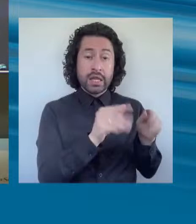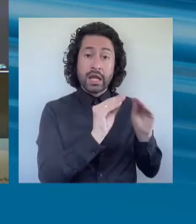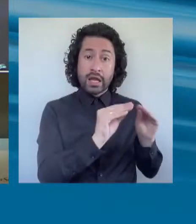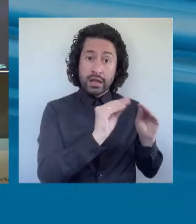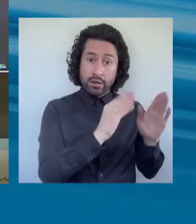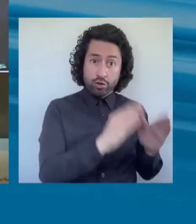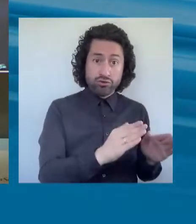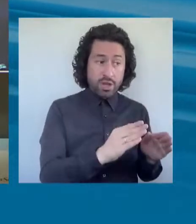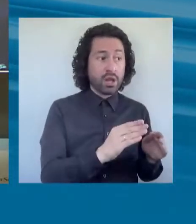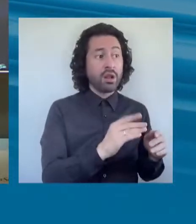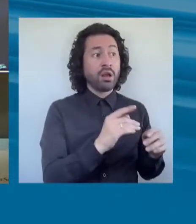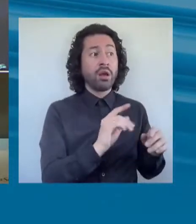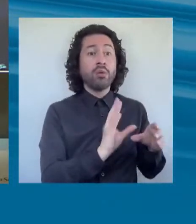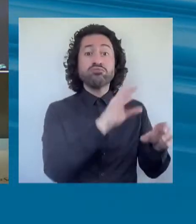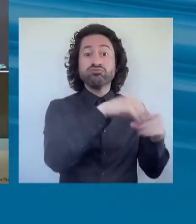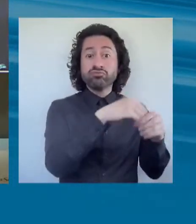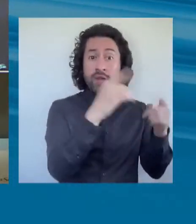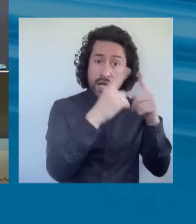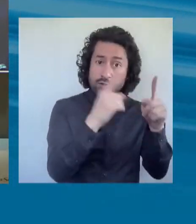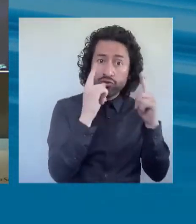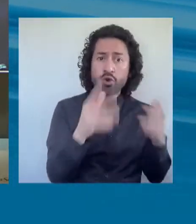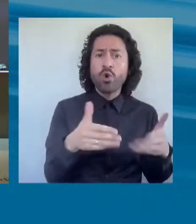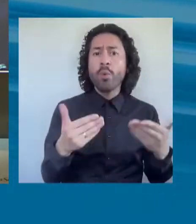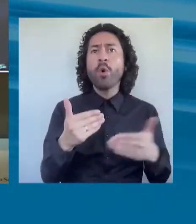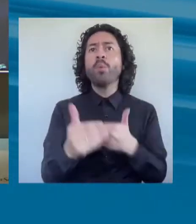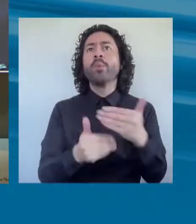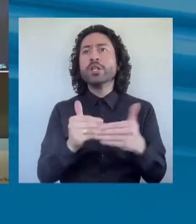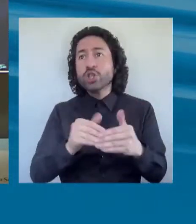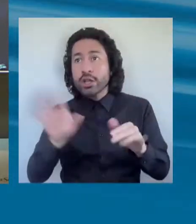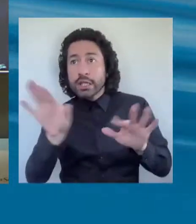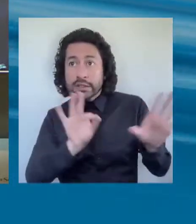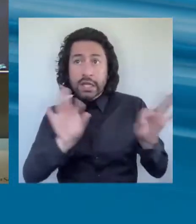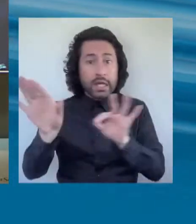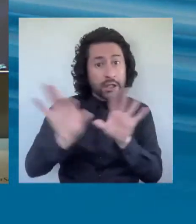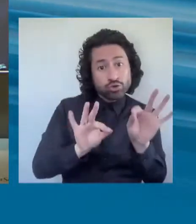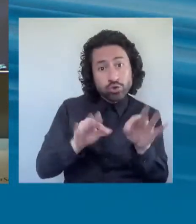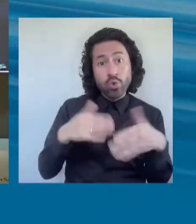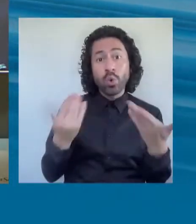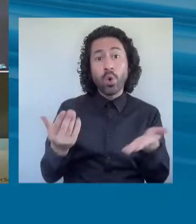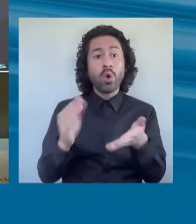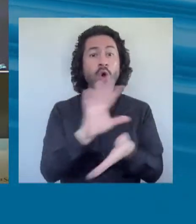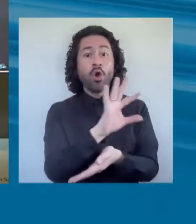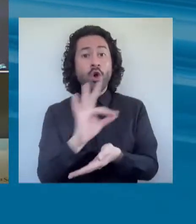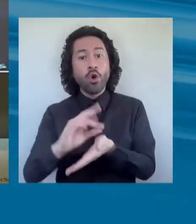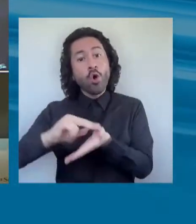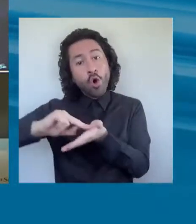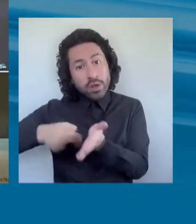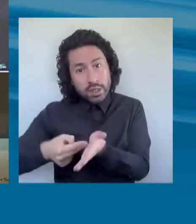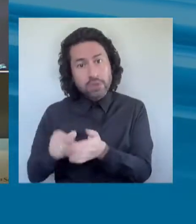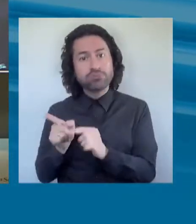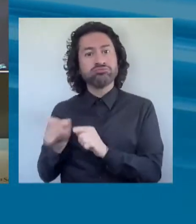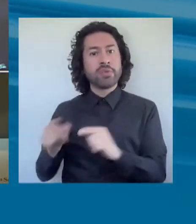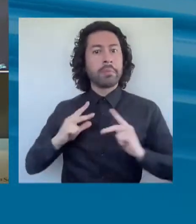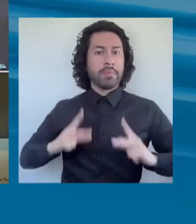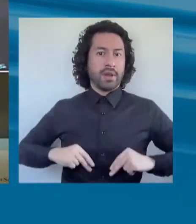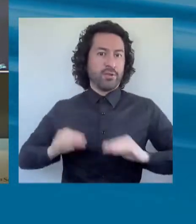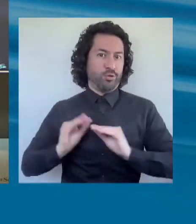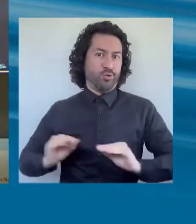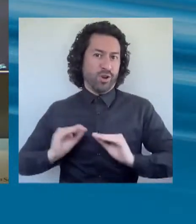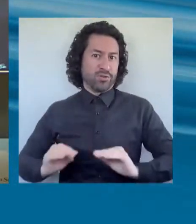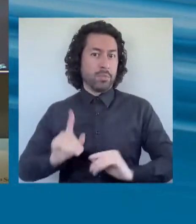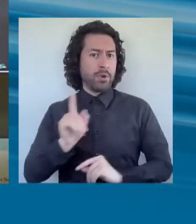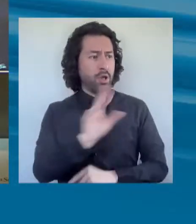our professors. We need to also have recruitment processes and hiring processes by the ministries of education